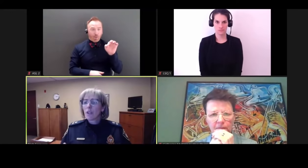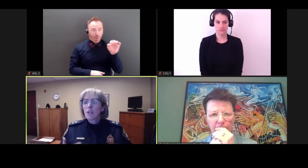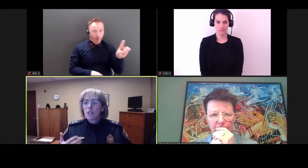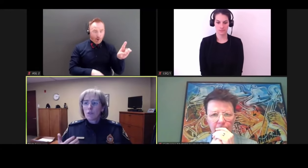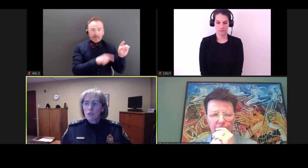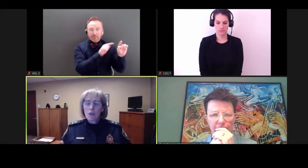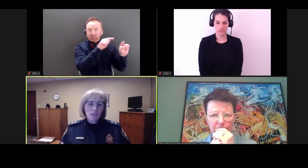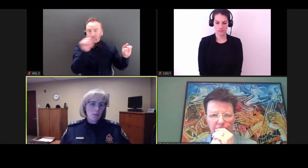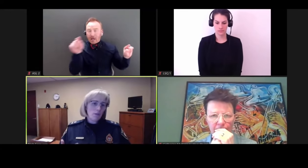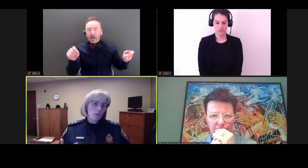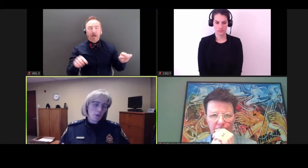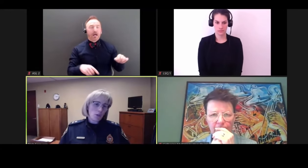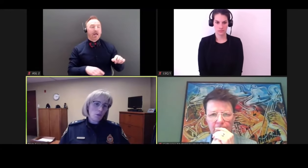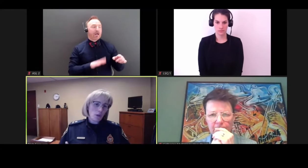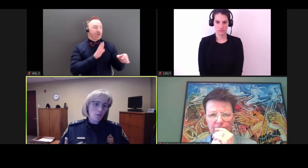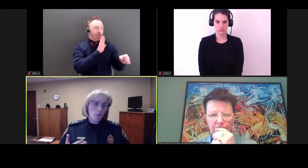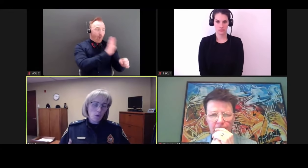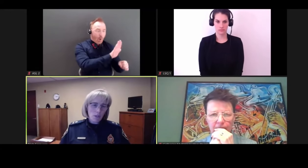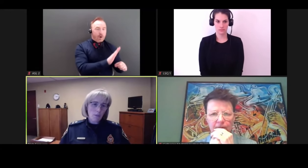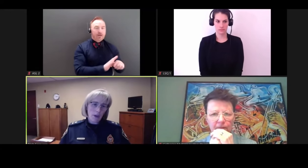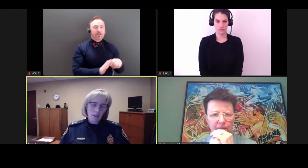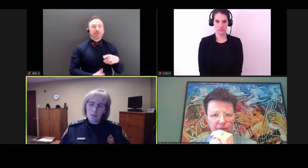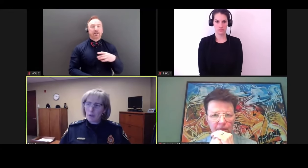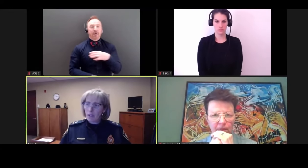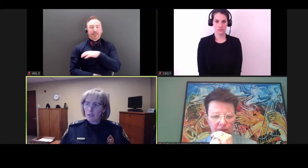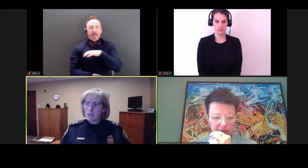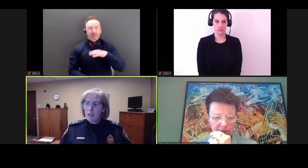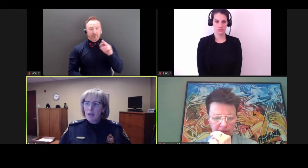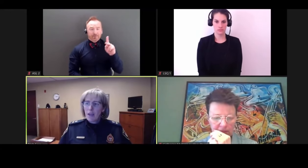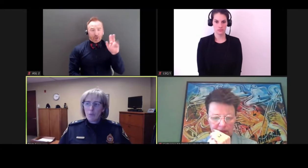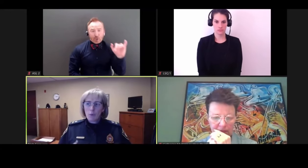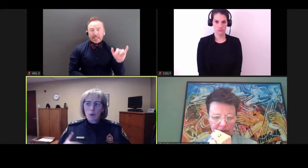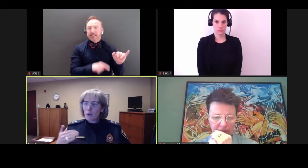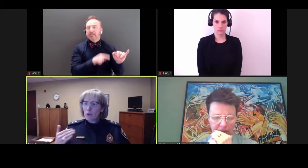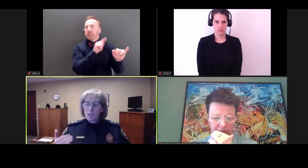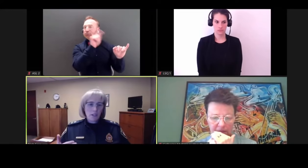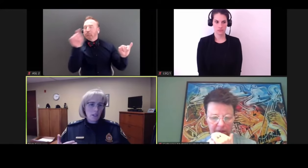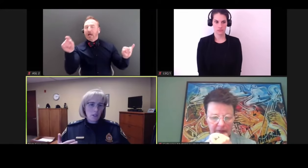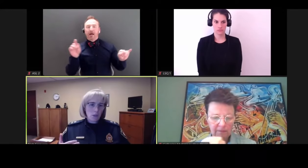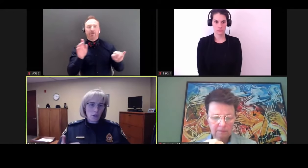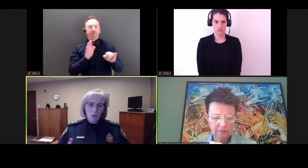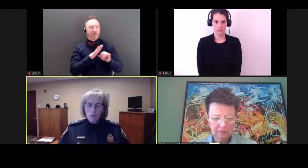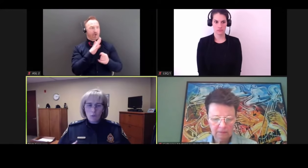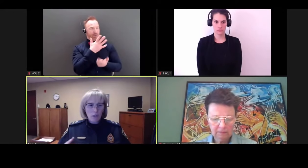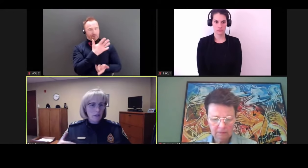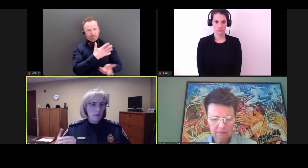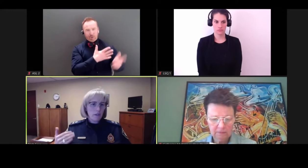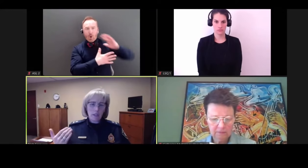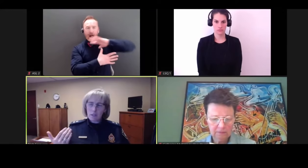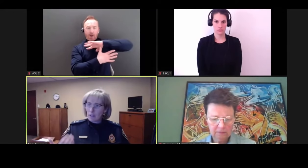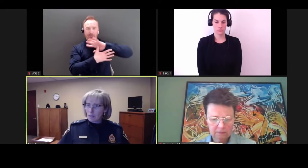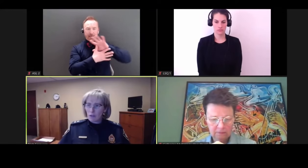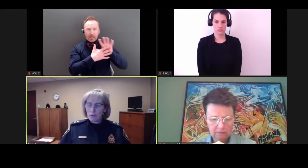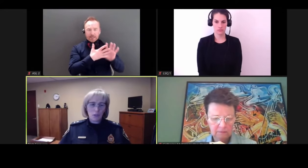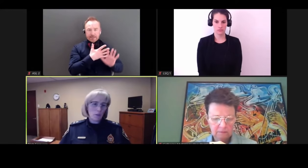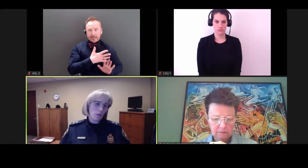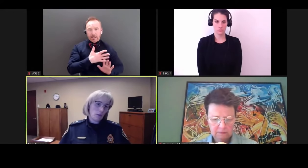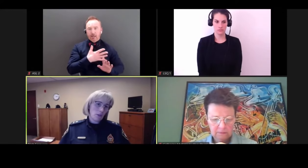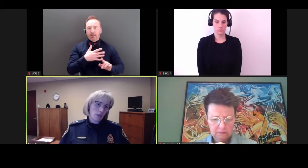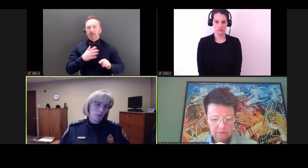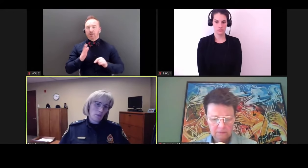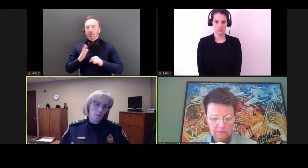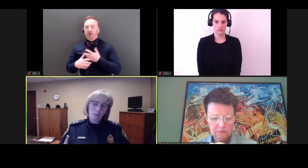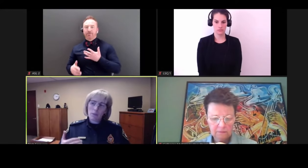ward, to address some of the folks who are most impacted by this. And we're prioritizing as we go with things like our